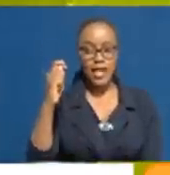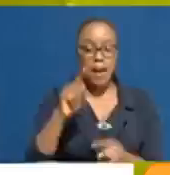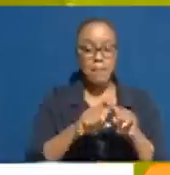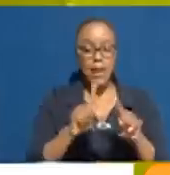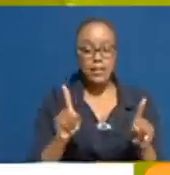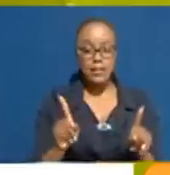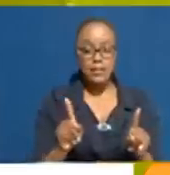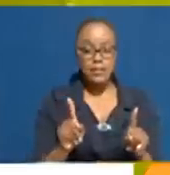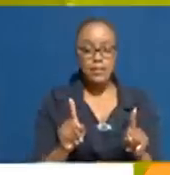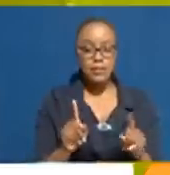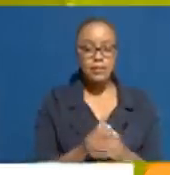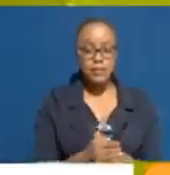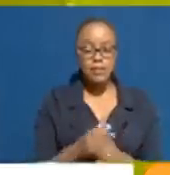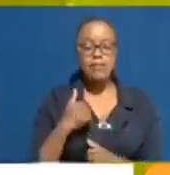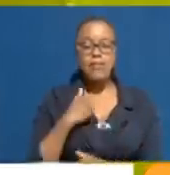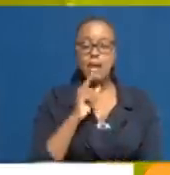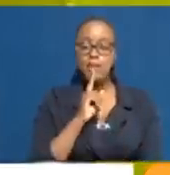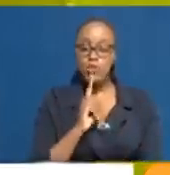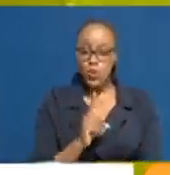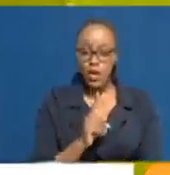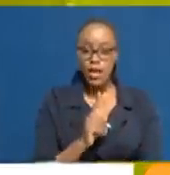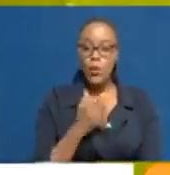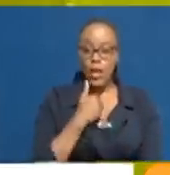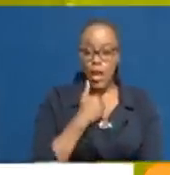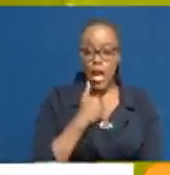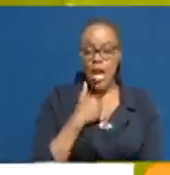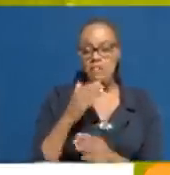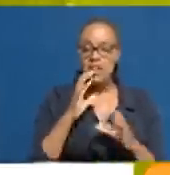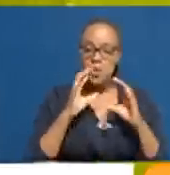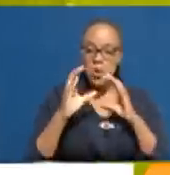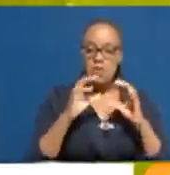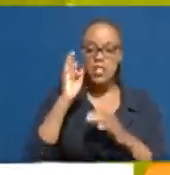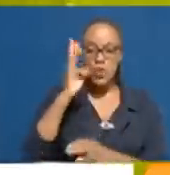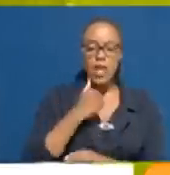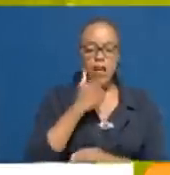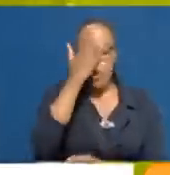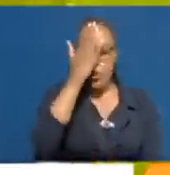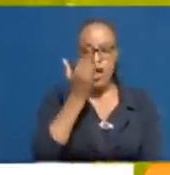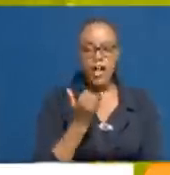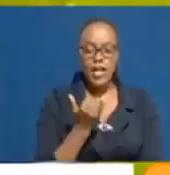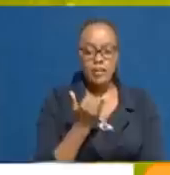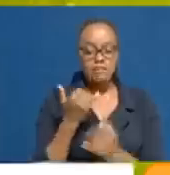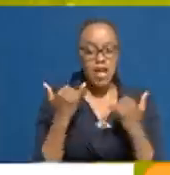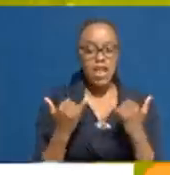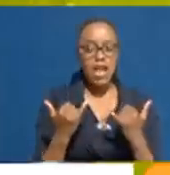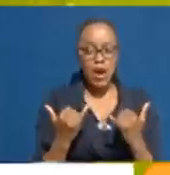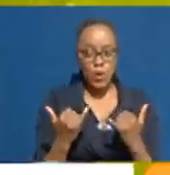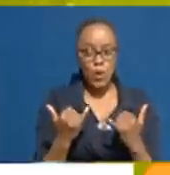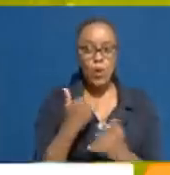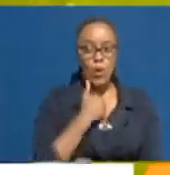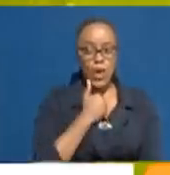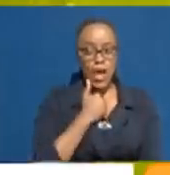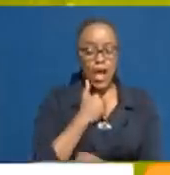but I am sure there will be a conversation because now I am